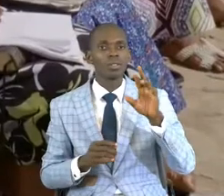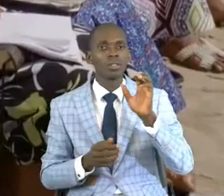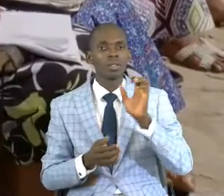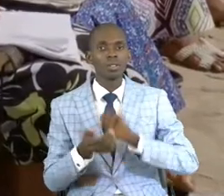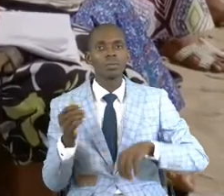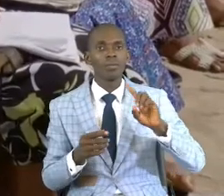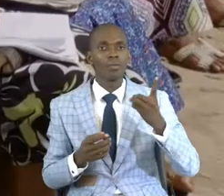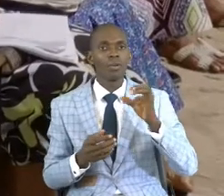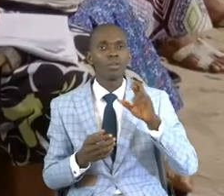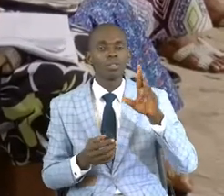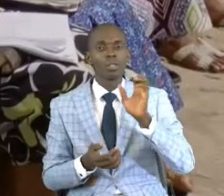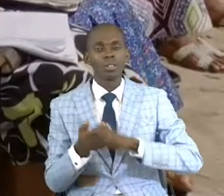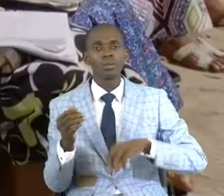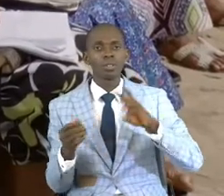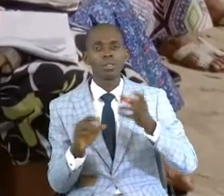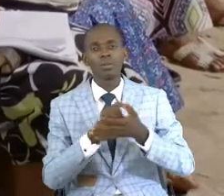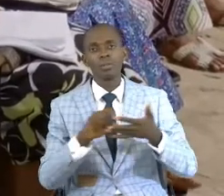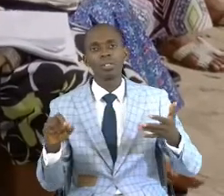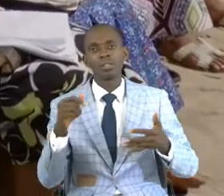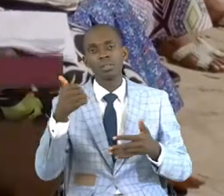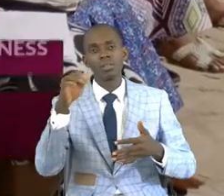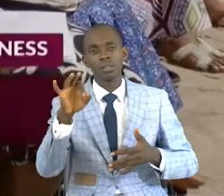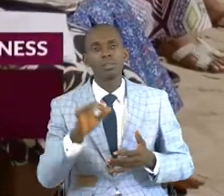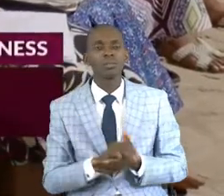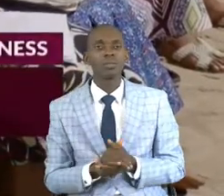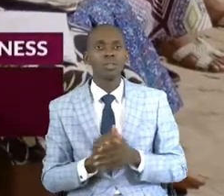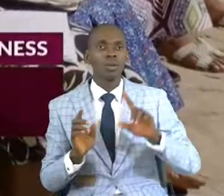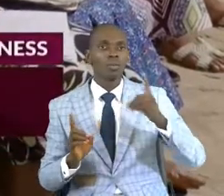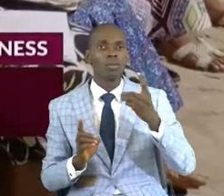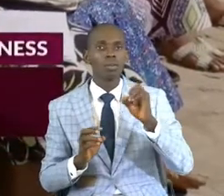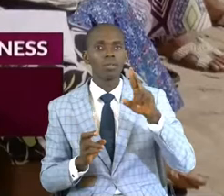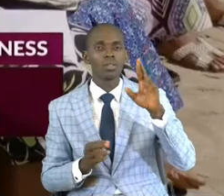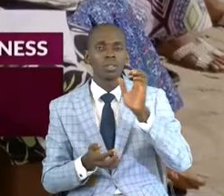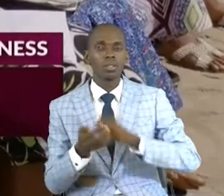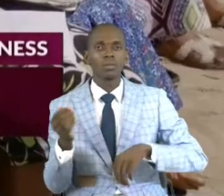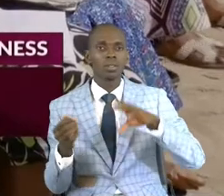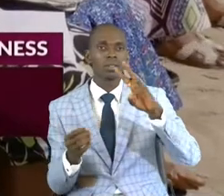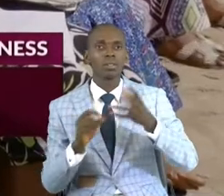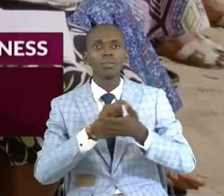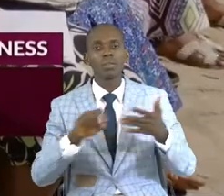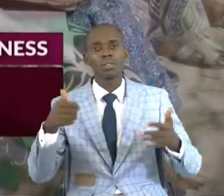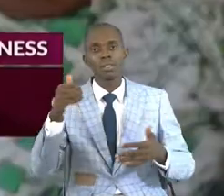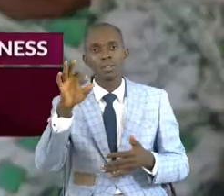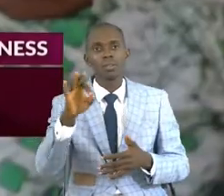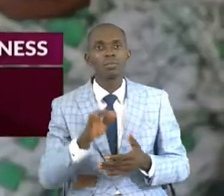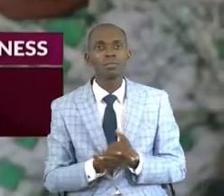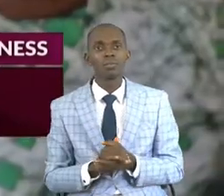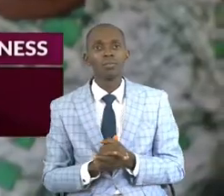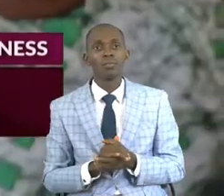reading from verse 19. 1 Corinthians chapter 6, verse 19.